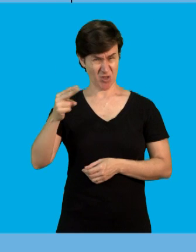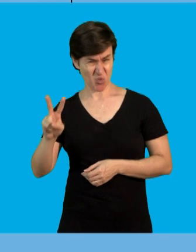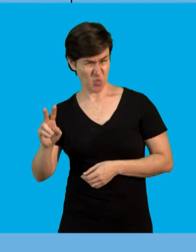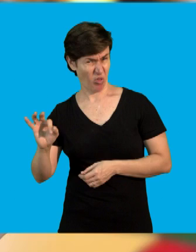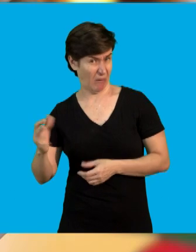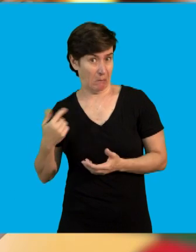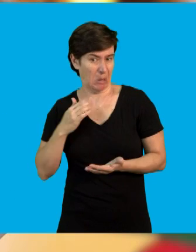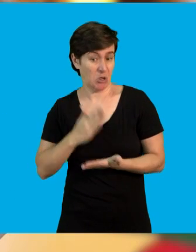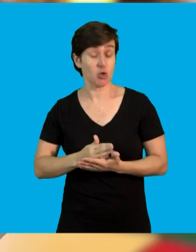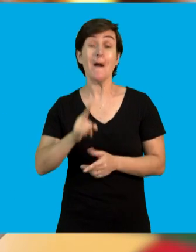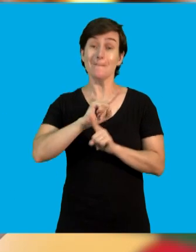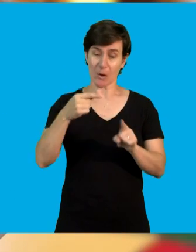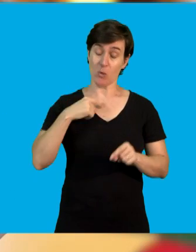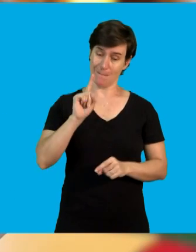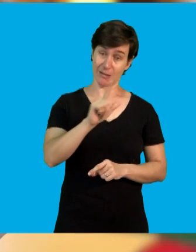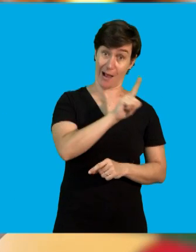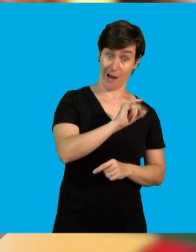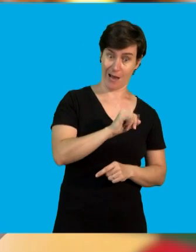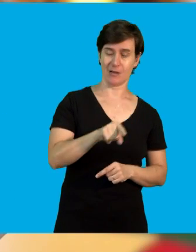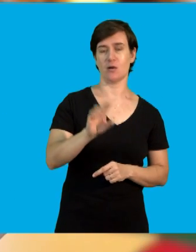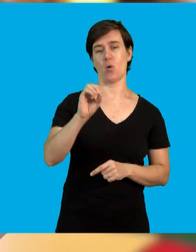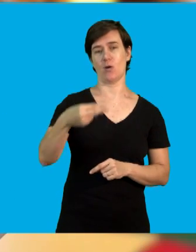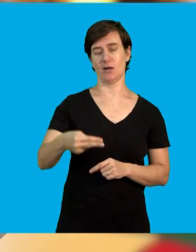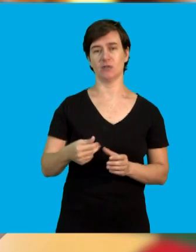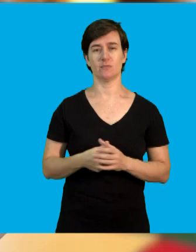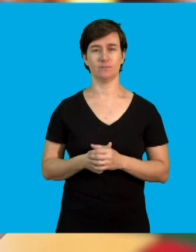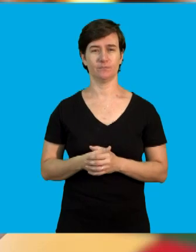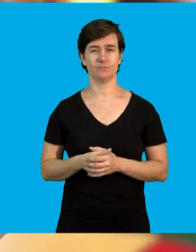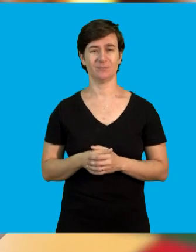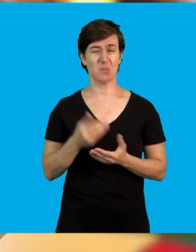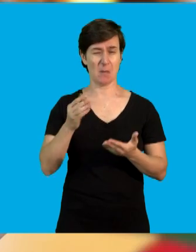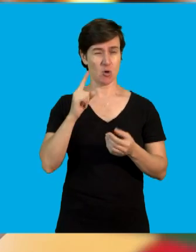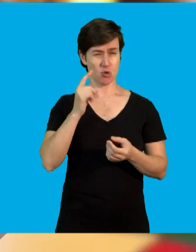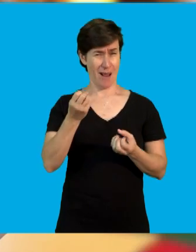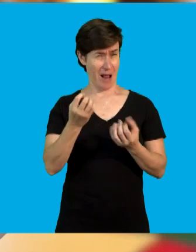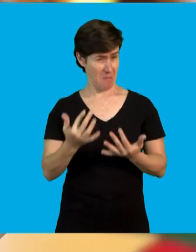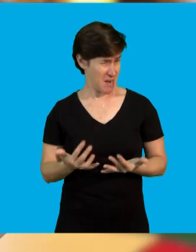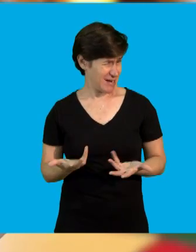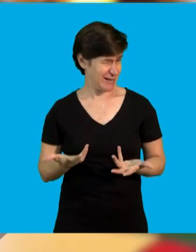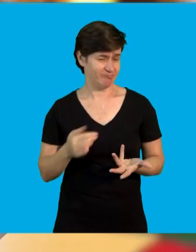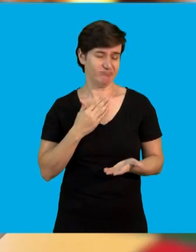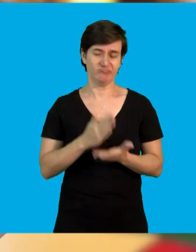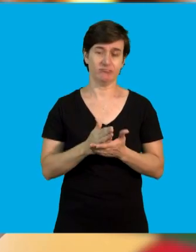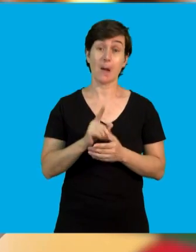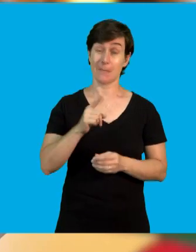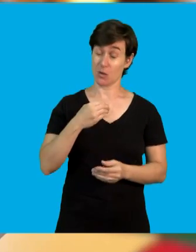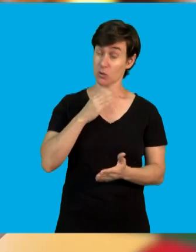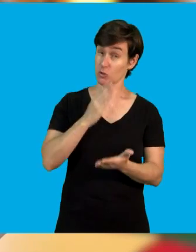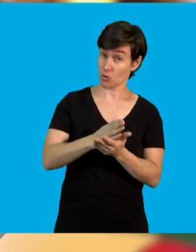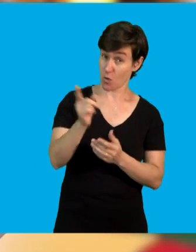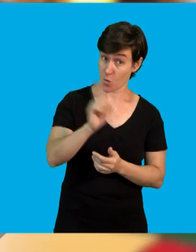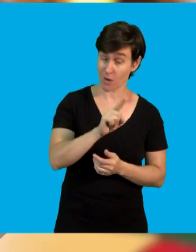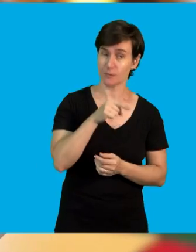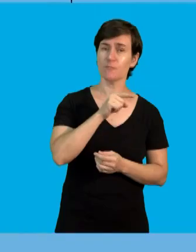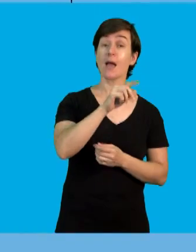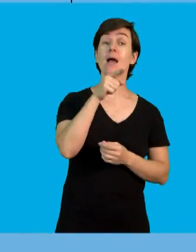sure of. How many lithium do we have for the number of the hydroxides? We may not be sure of the ratio, but what we are sure of